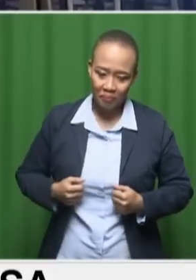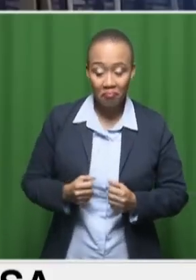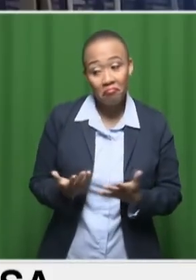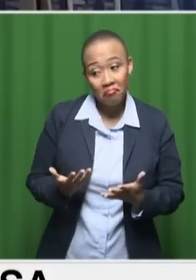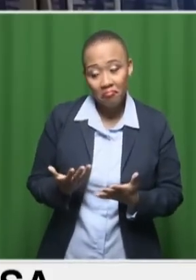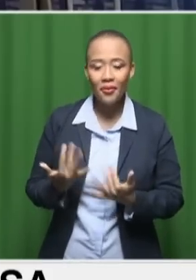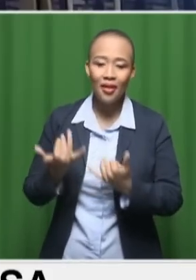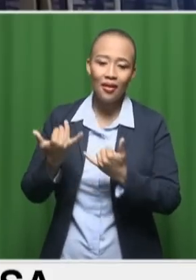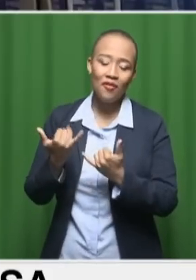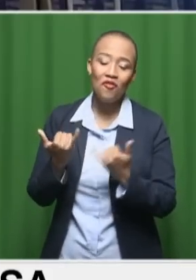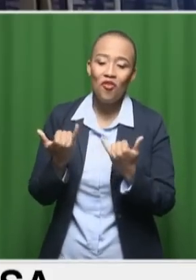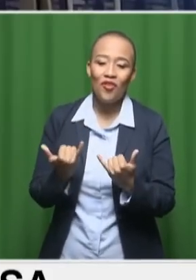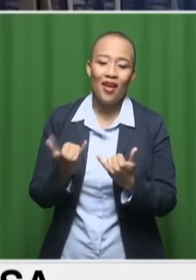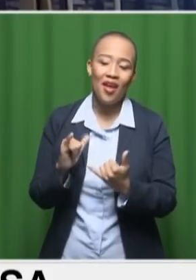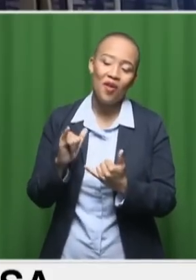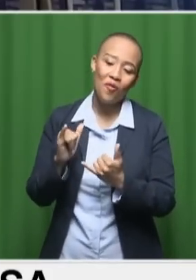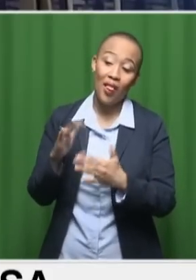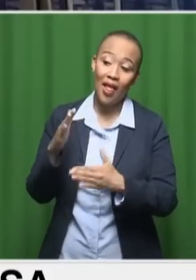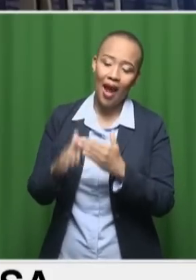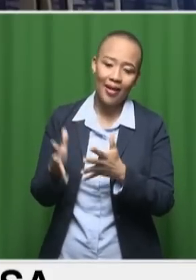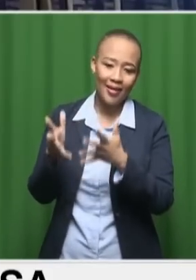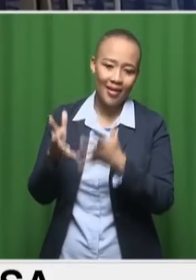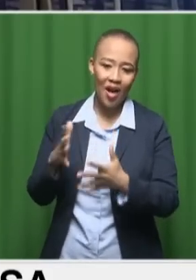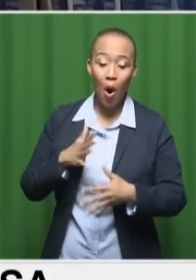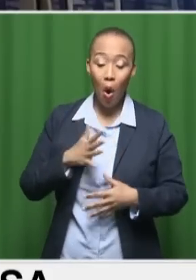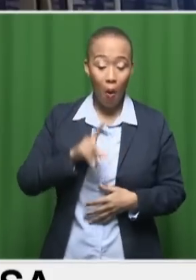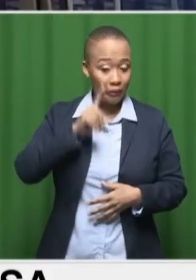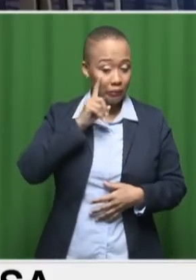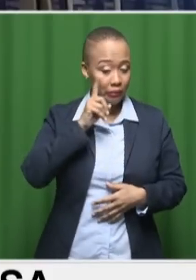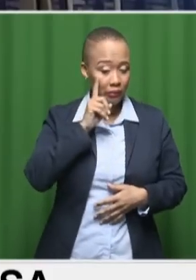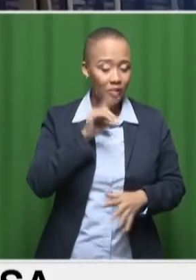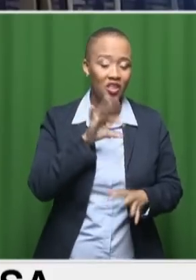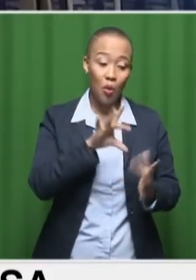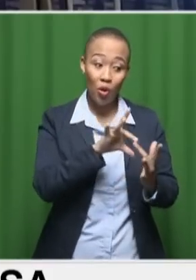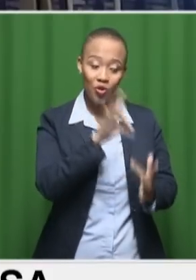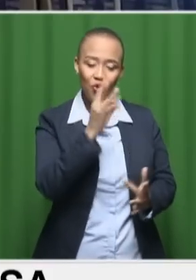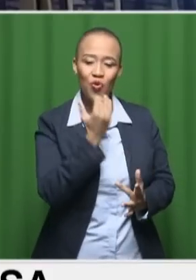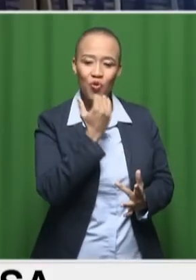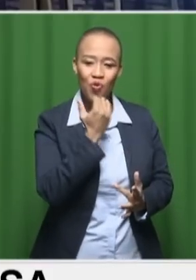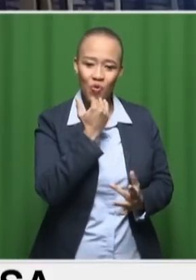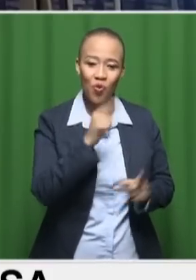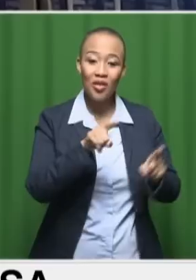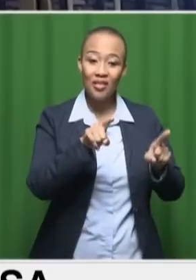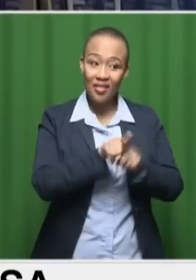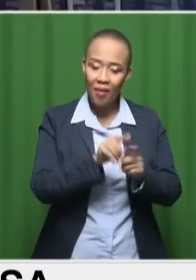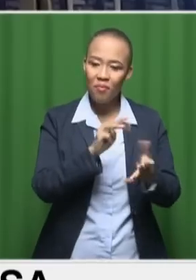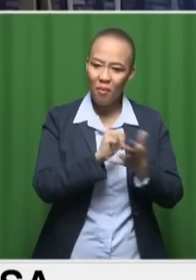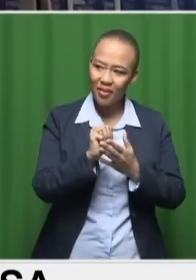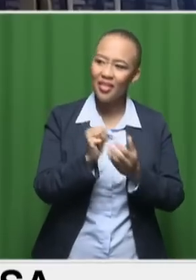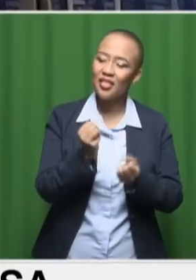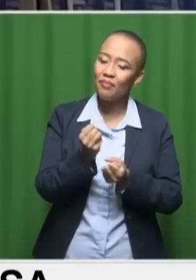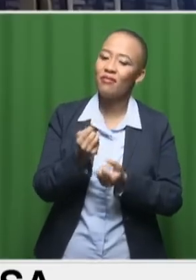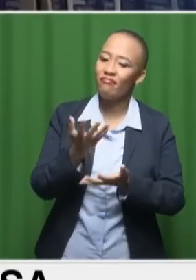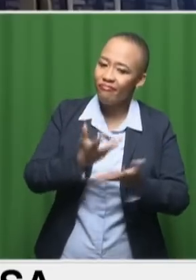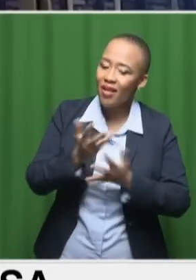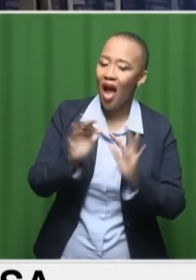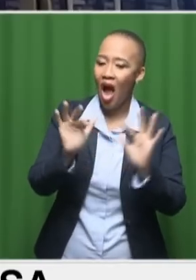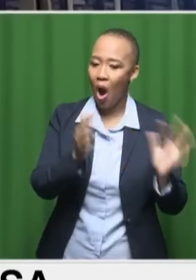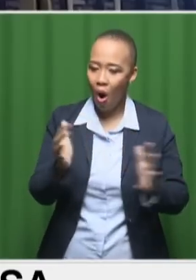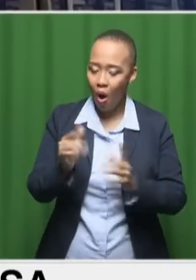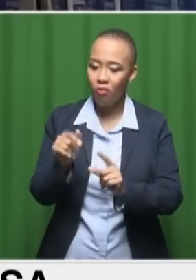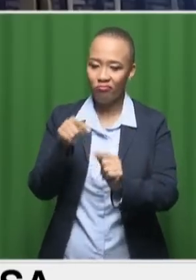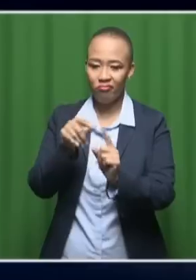issue globally. And I think when it comes to the crisis in Europe and the crisis in Ukraine in particular, I think Macron, and the reason